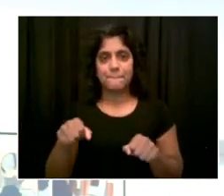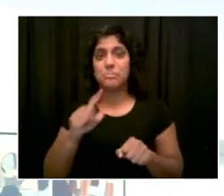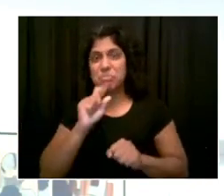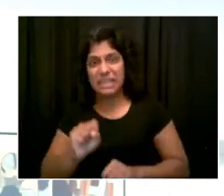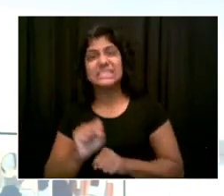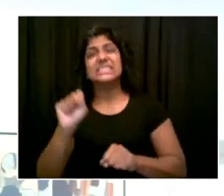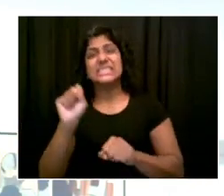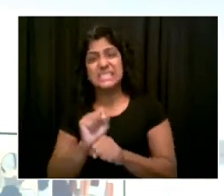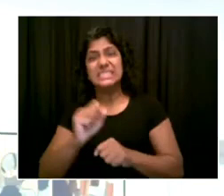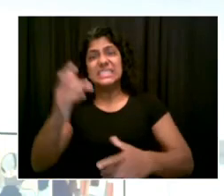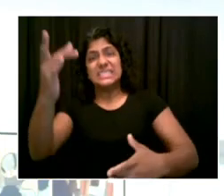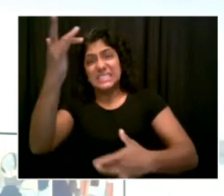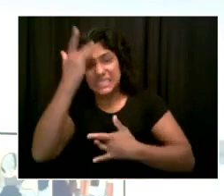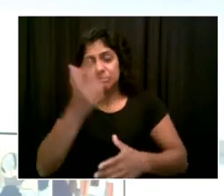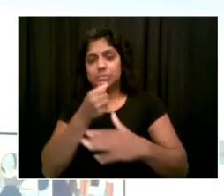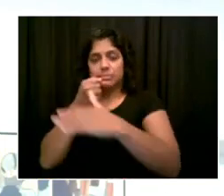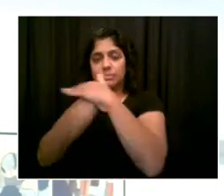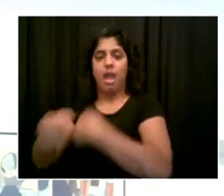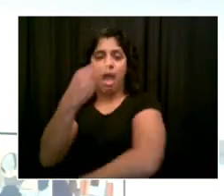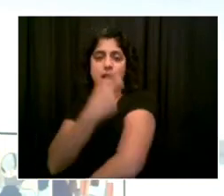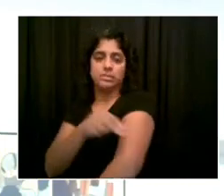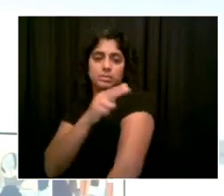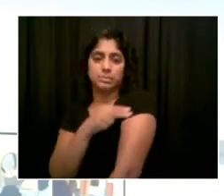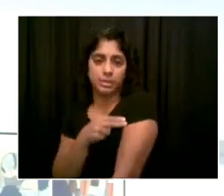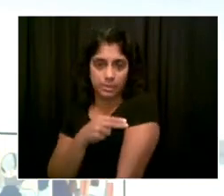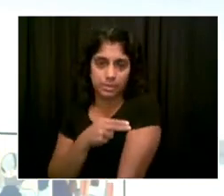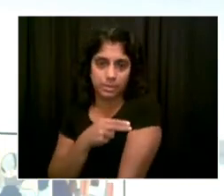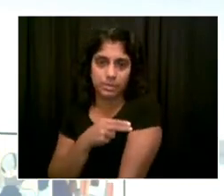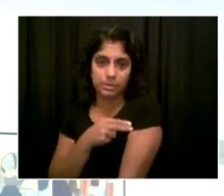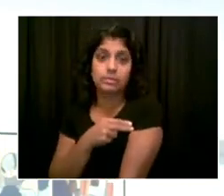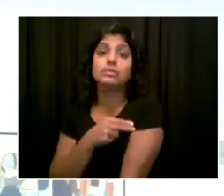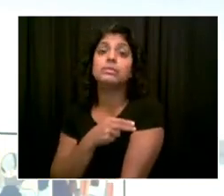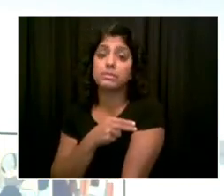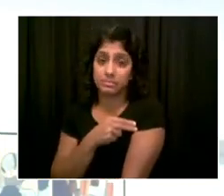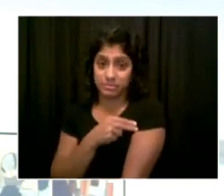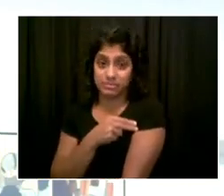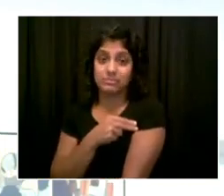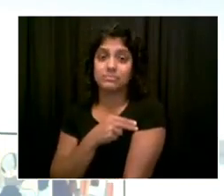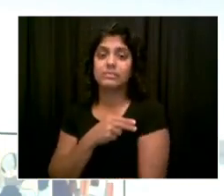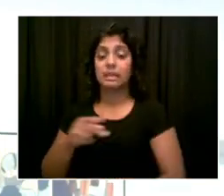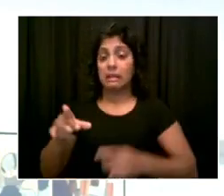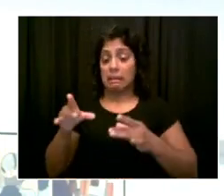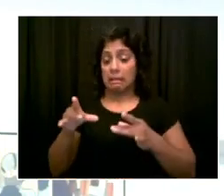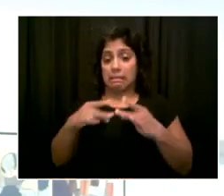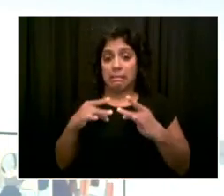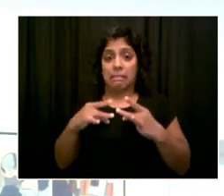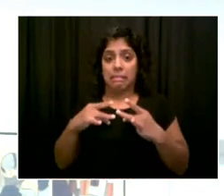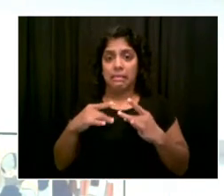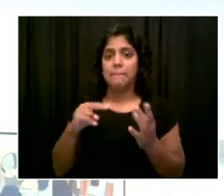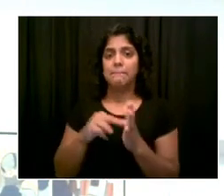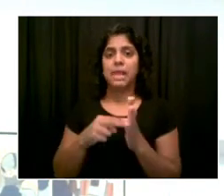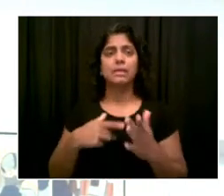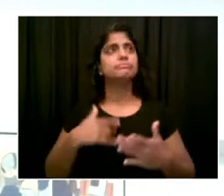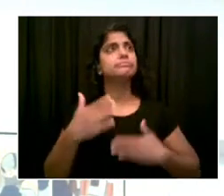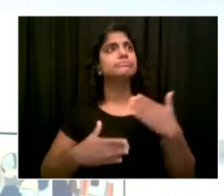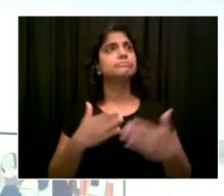strong protection, not just against the Delta variant, but all of the variants that are currently circulating in New York